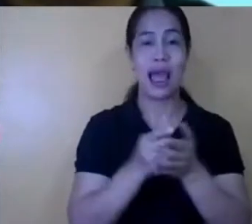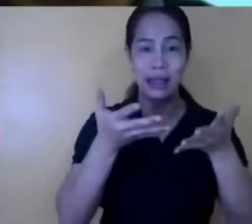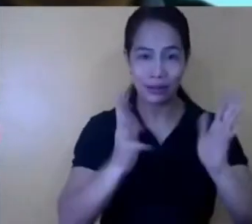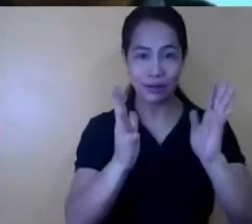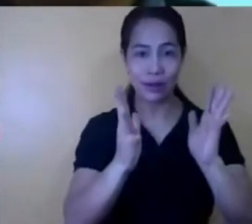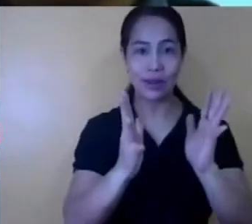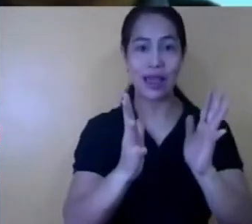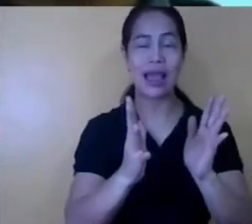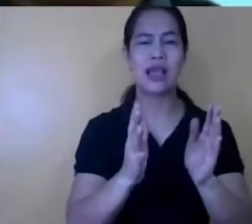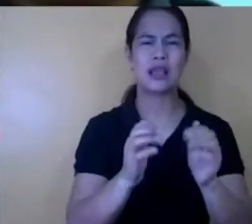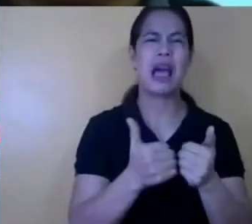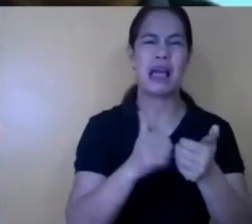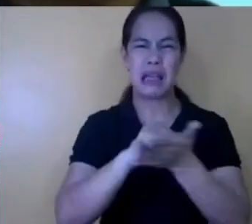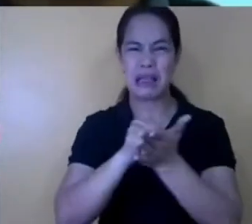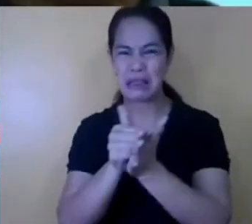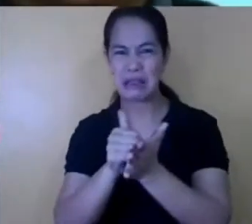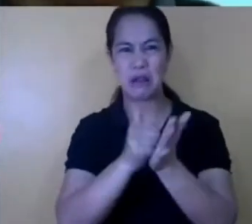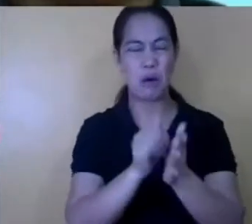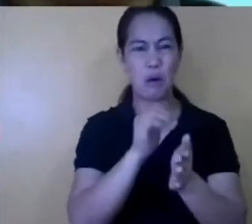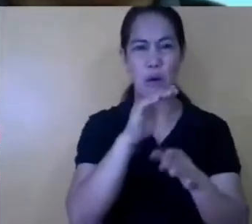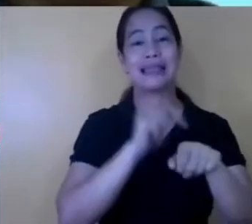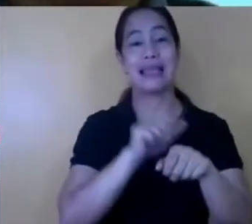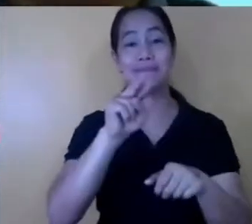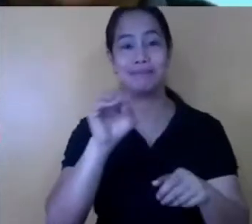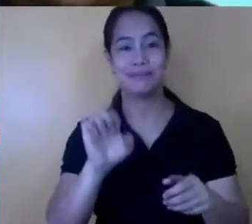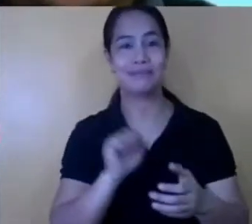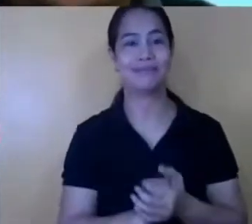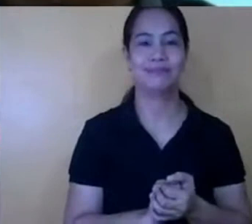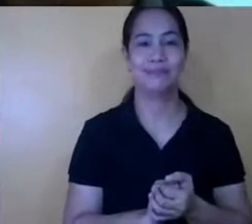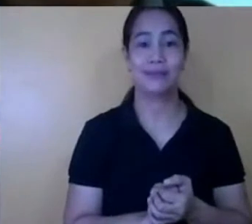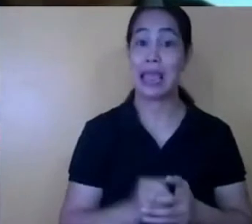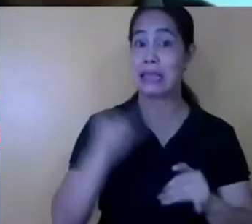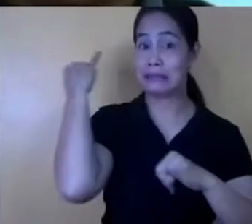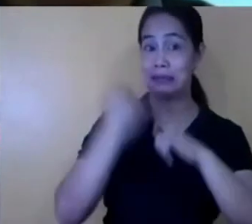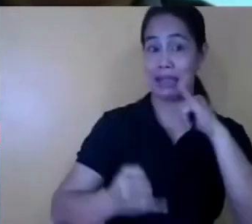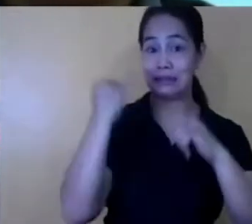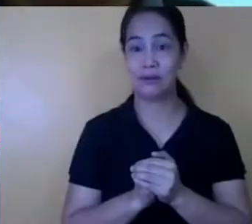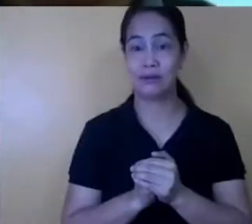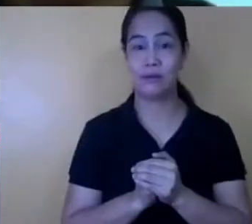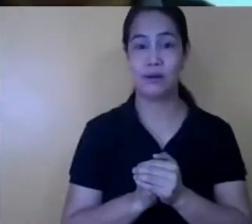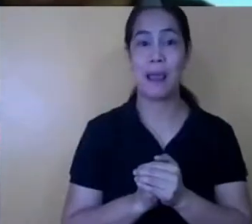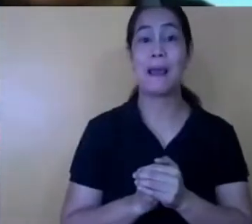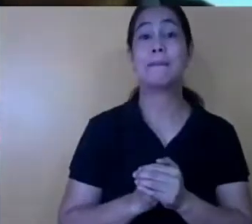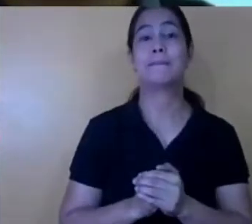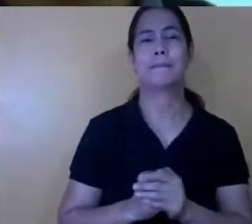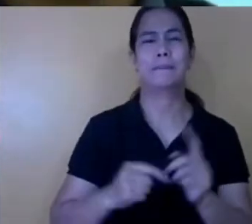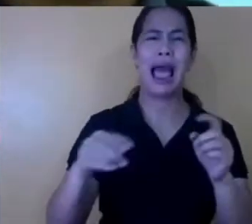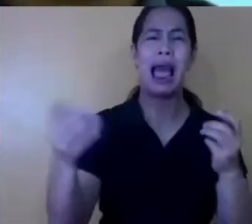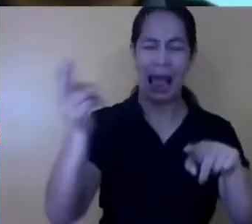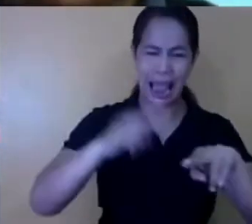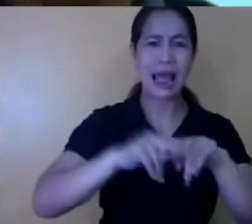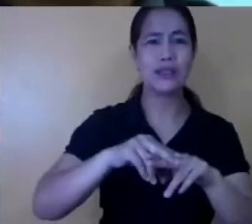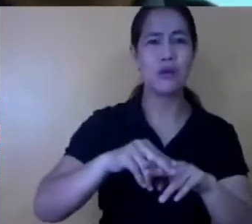adjustments on the RPMS timeline. And lastly, for plus factor, it's not